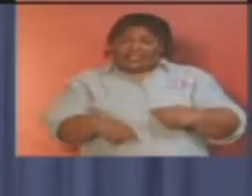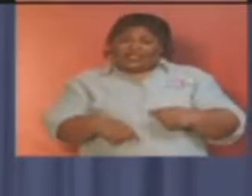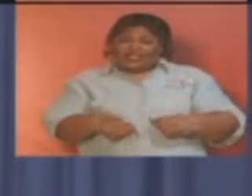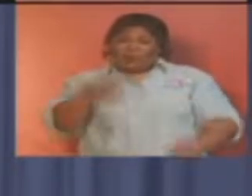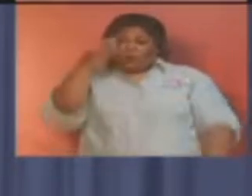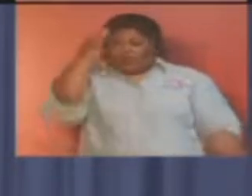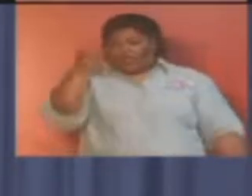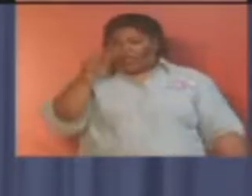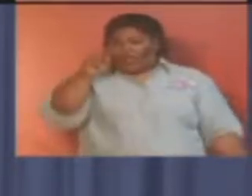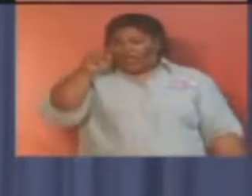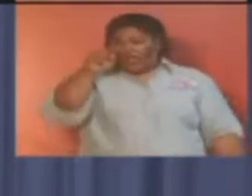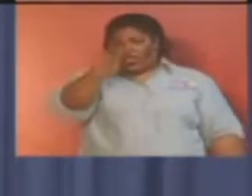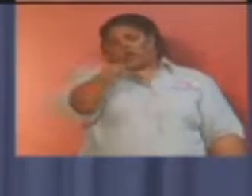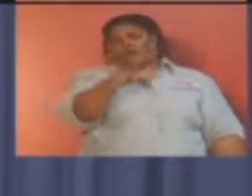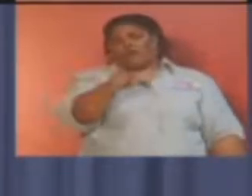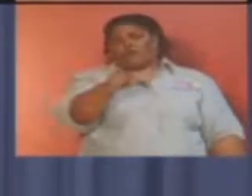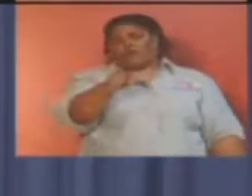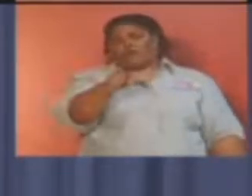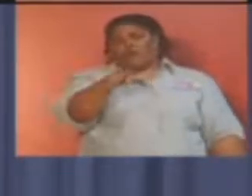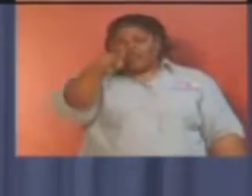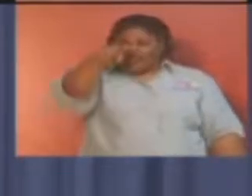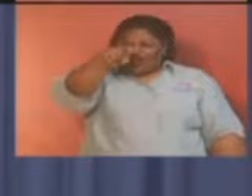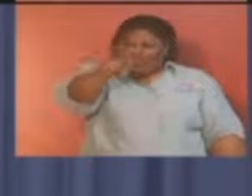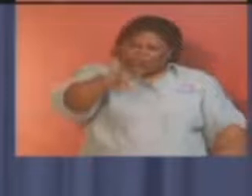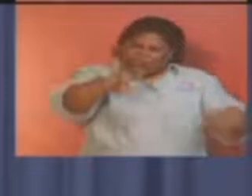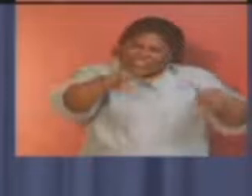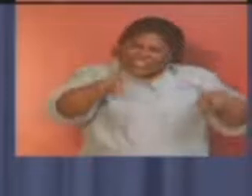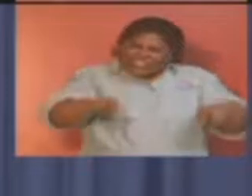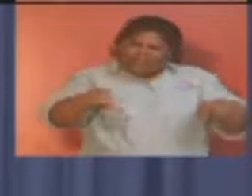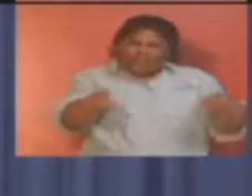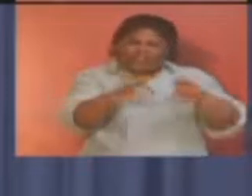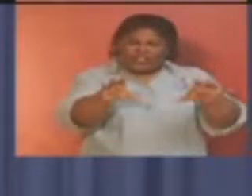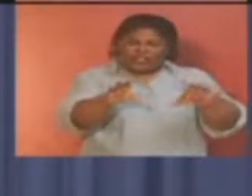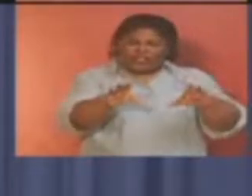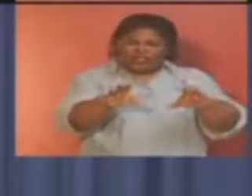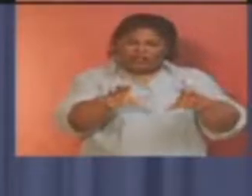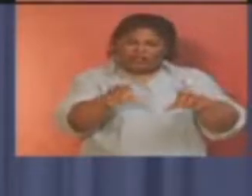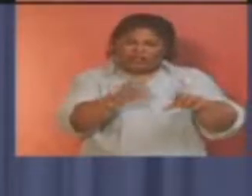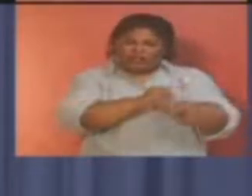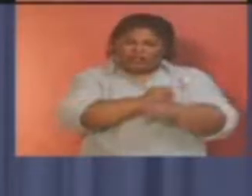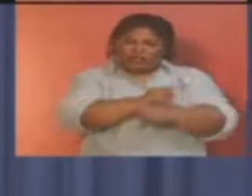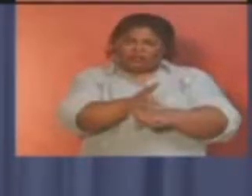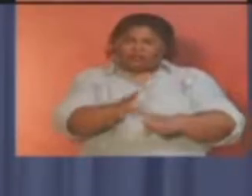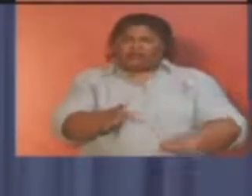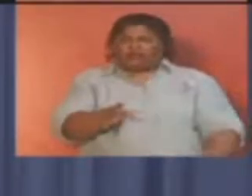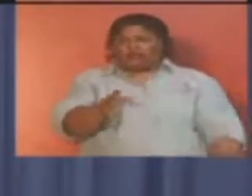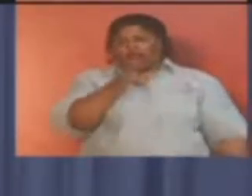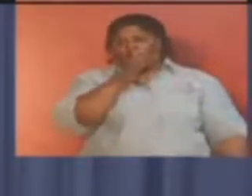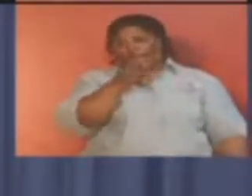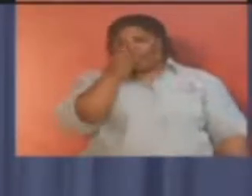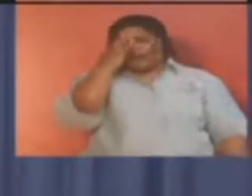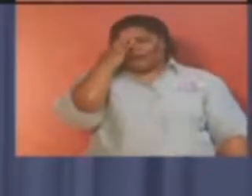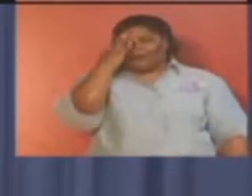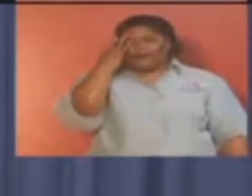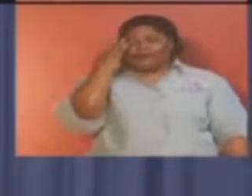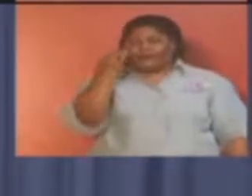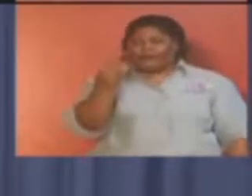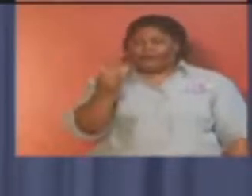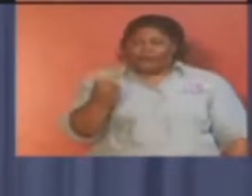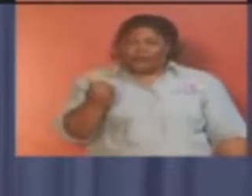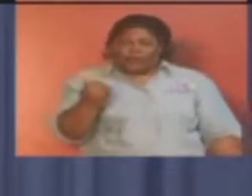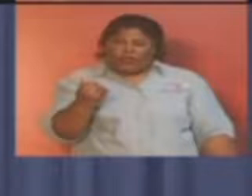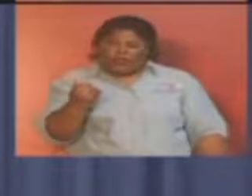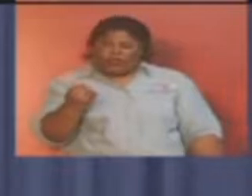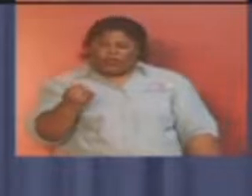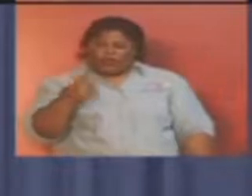of telemedicine. This will free up doctors and nurses. So we have taken that decision.